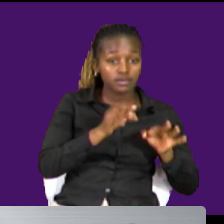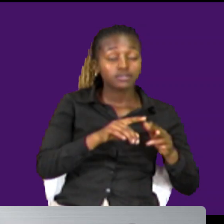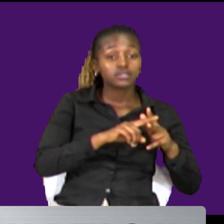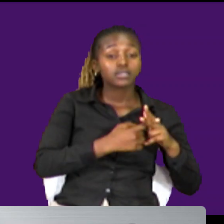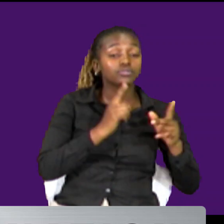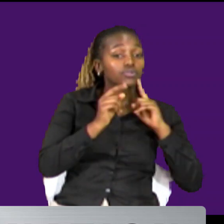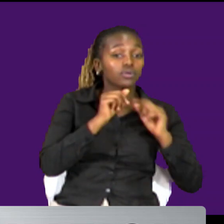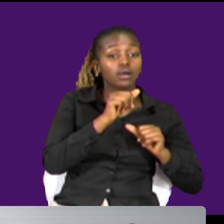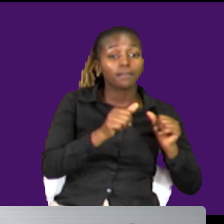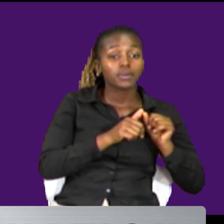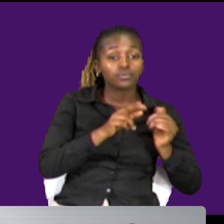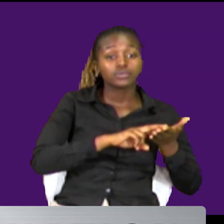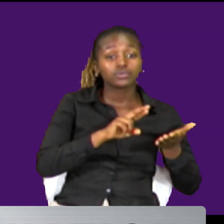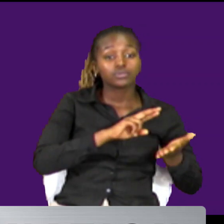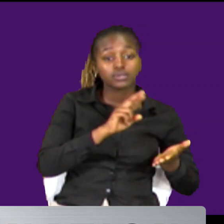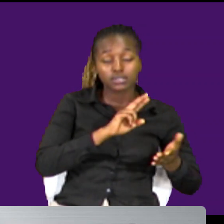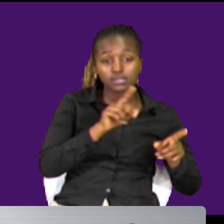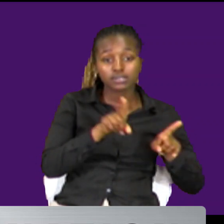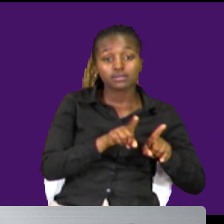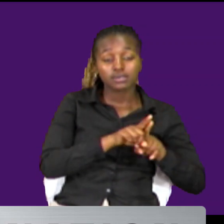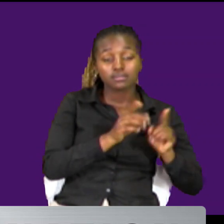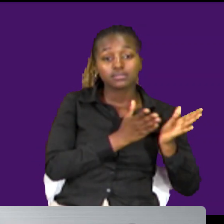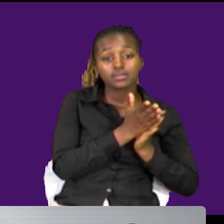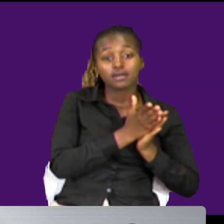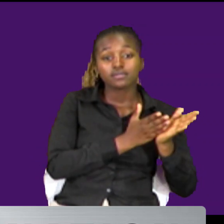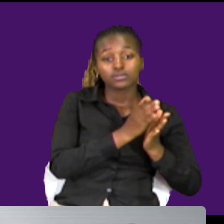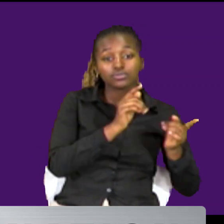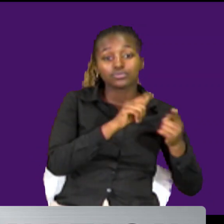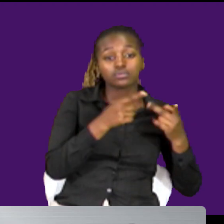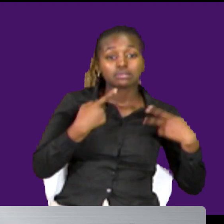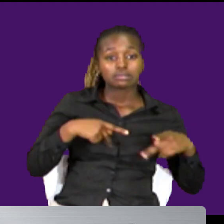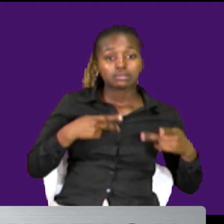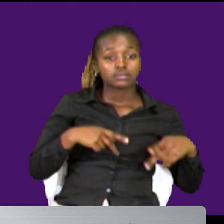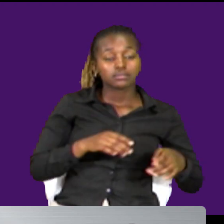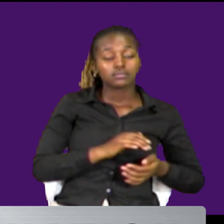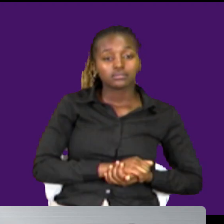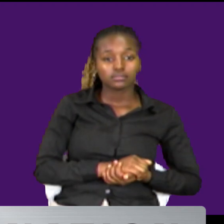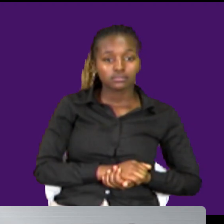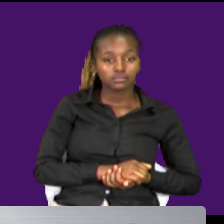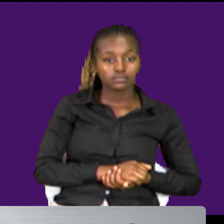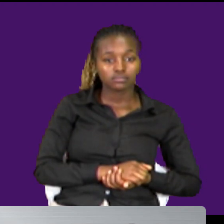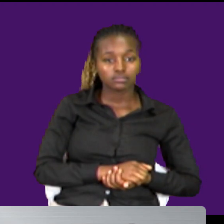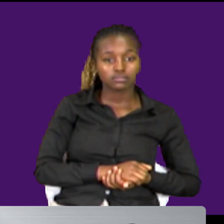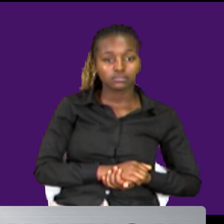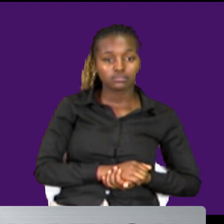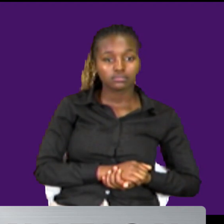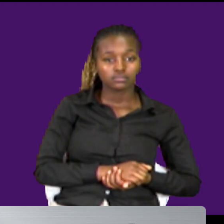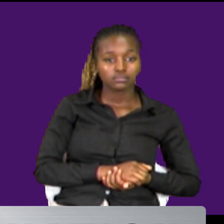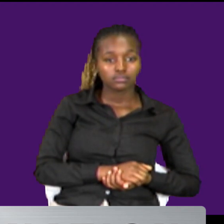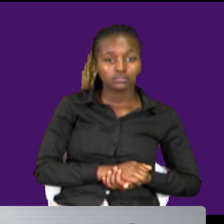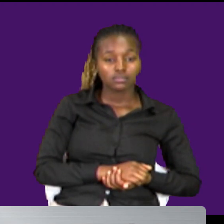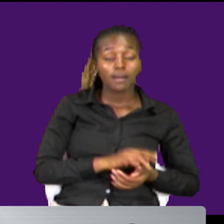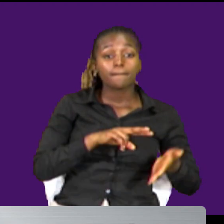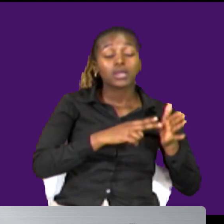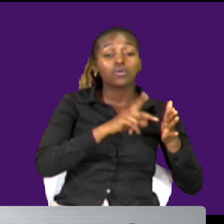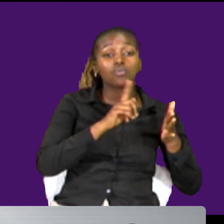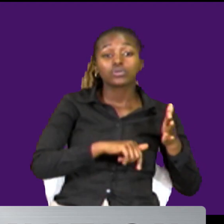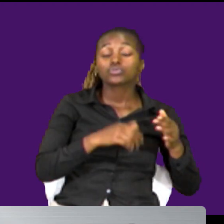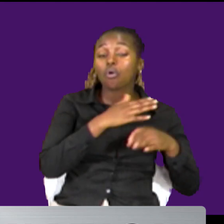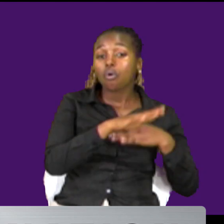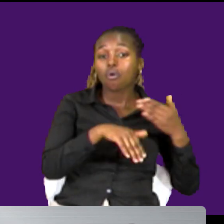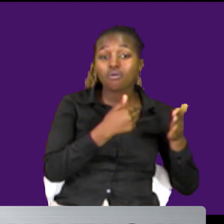our resources and services to Mwananchi. Right. So any luxury, anywhere, anybody